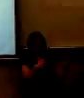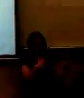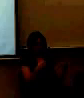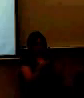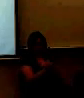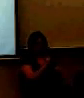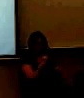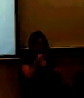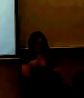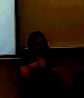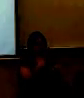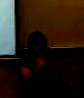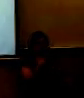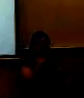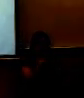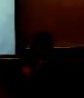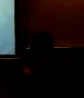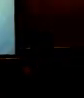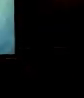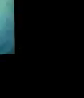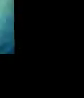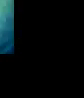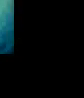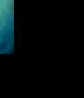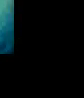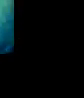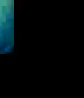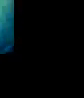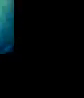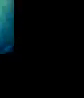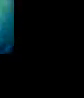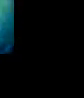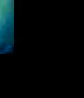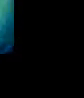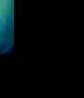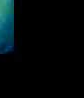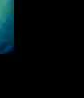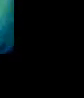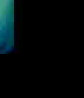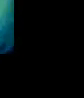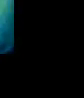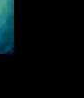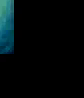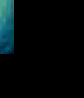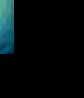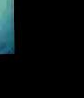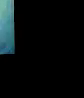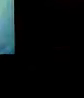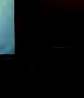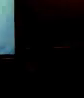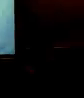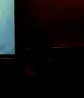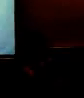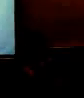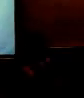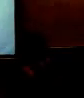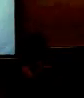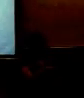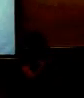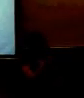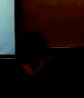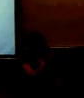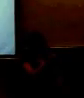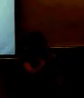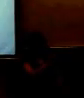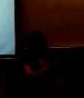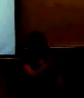take ATP to ADP. So all your basic energy needs are met because of phosphatases, and there's all kinds of other phosphatases in